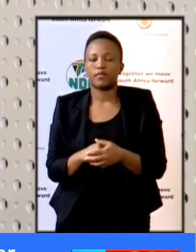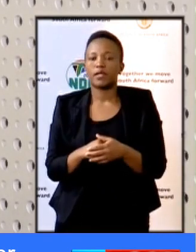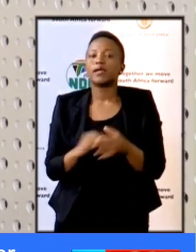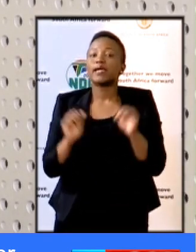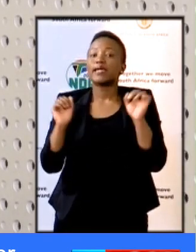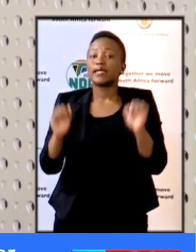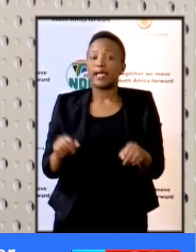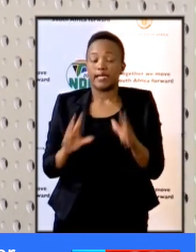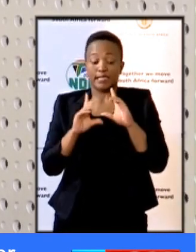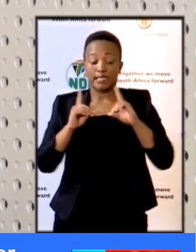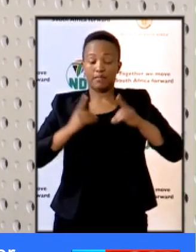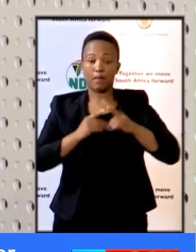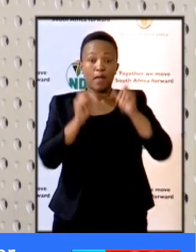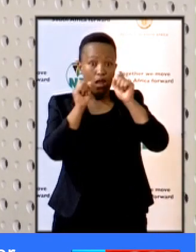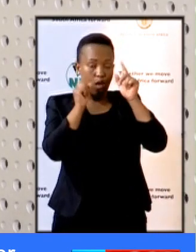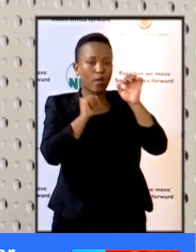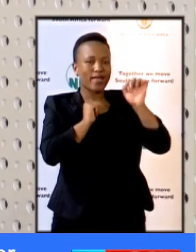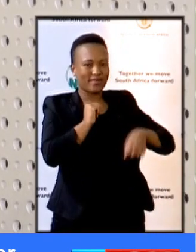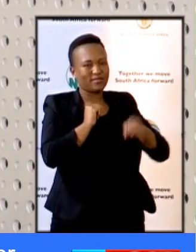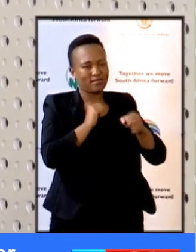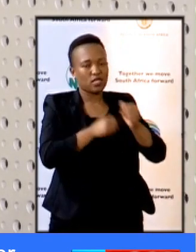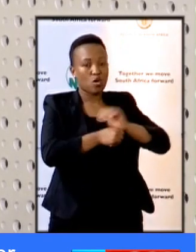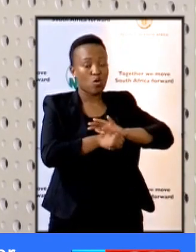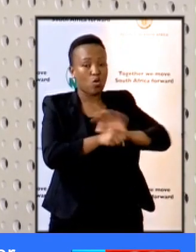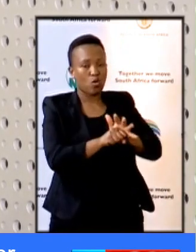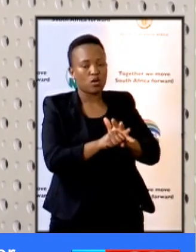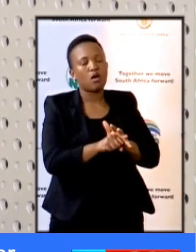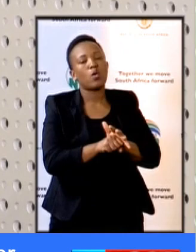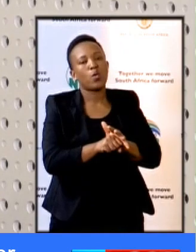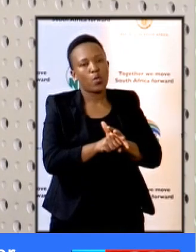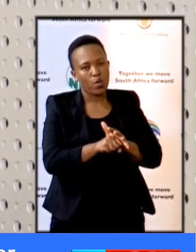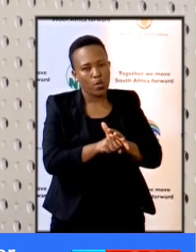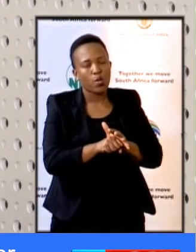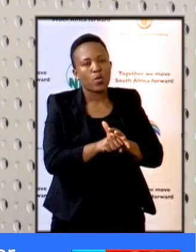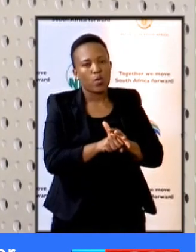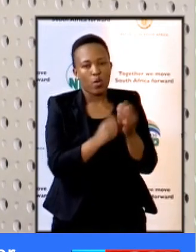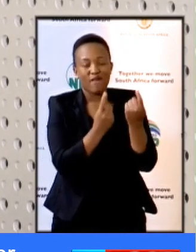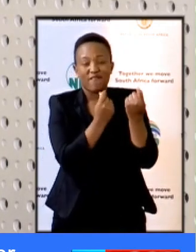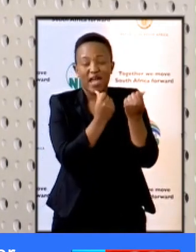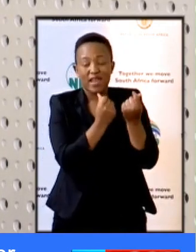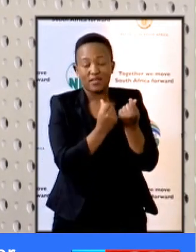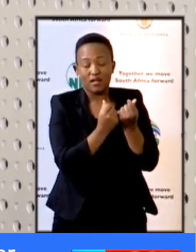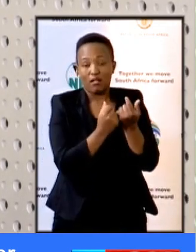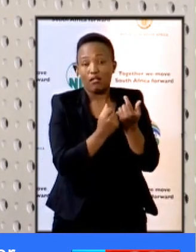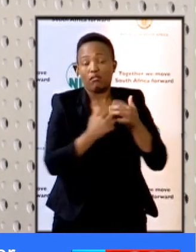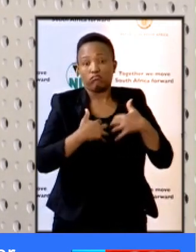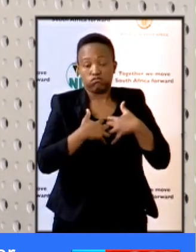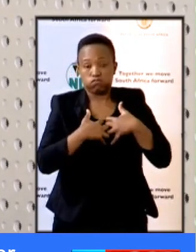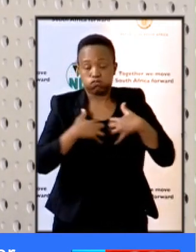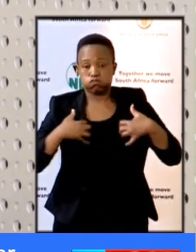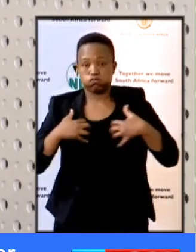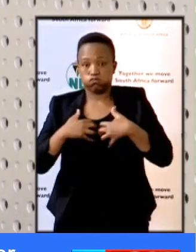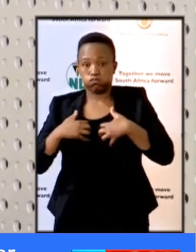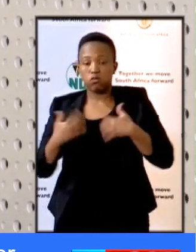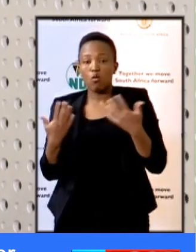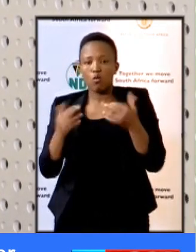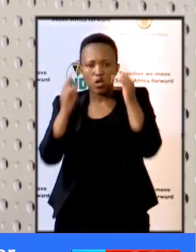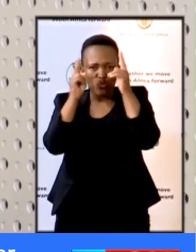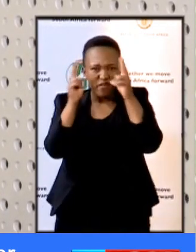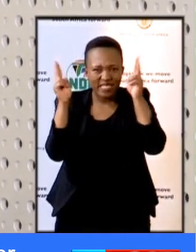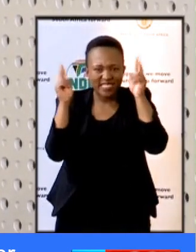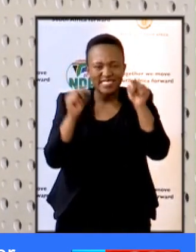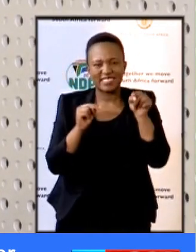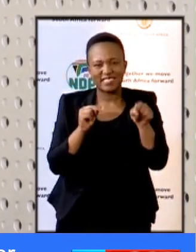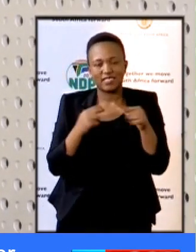the COVID-19 pandemic has created new significant financial pressure on universities. One such aspect which